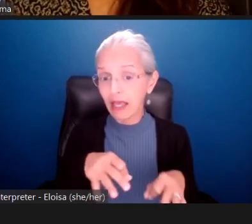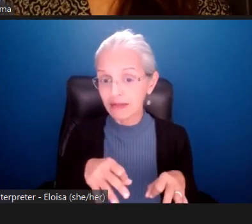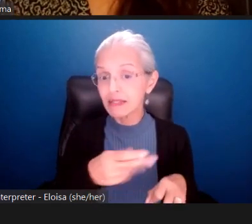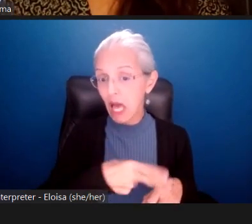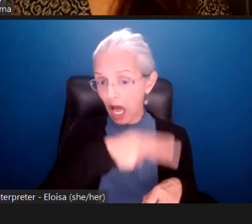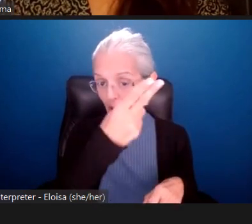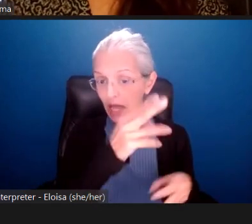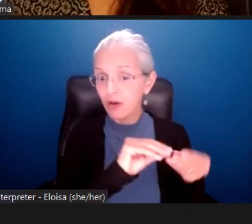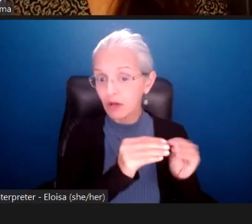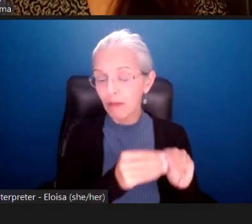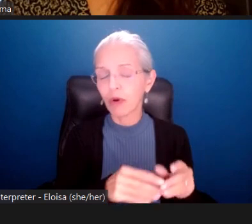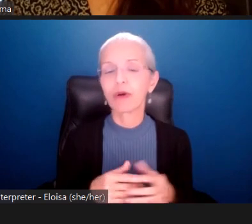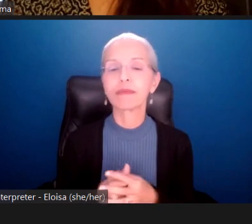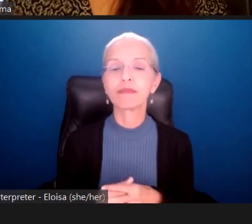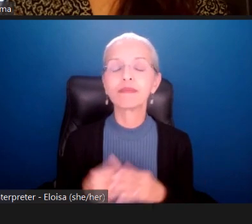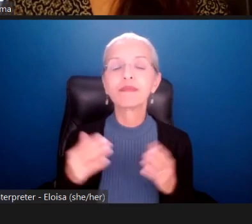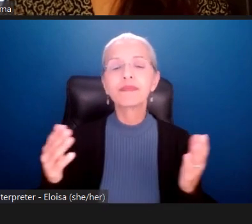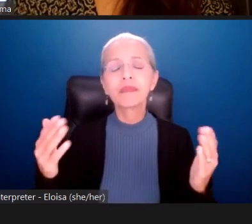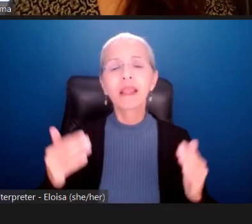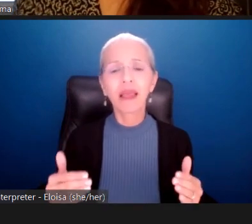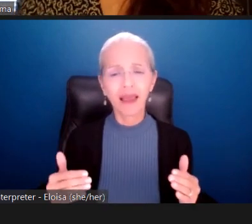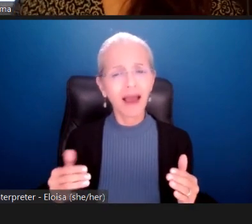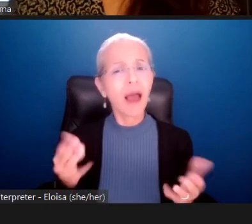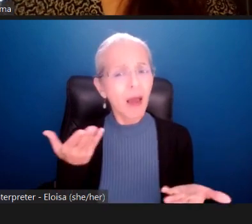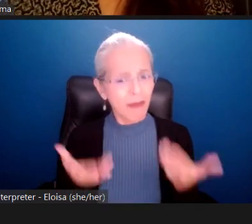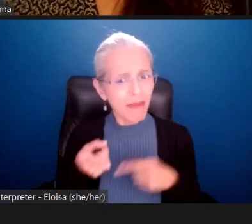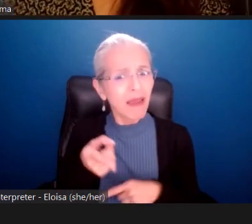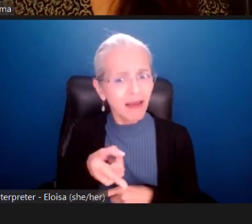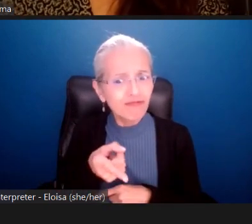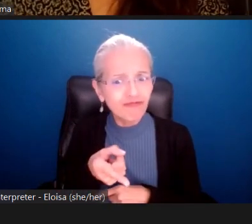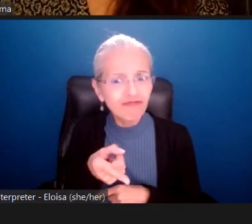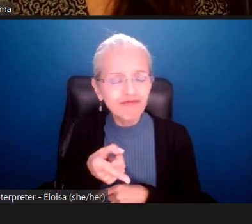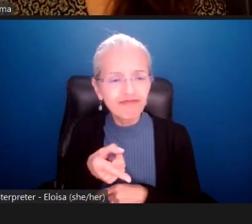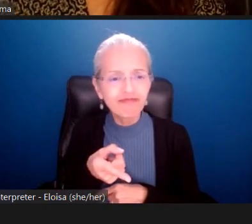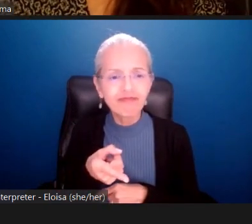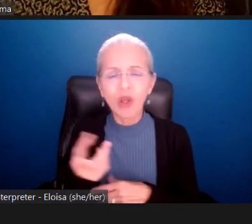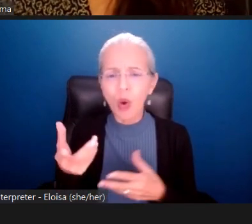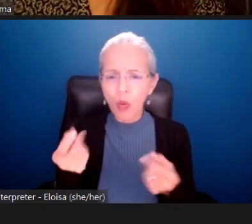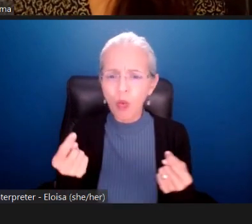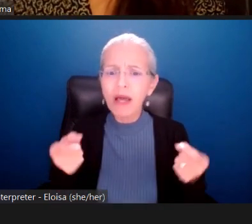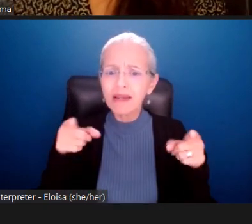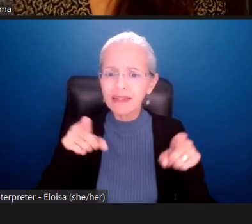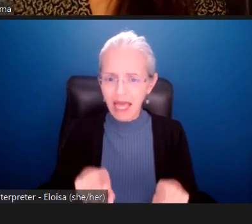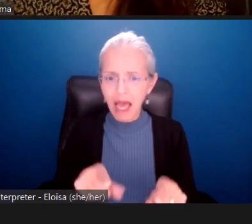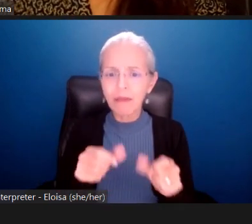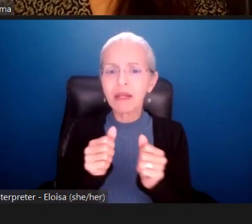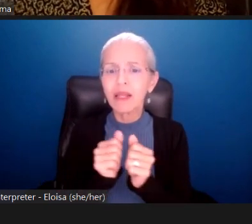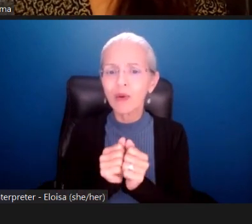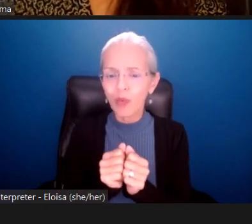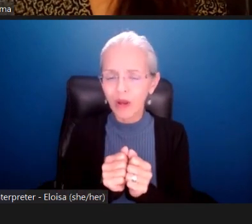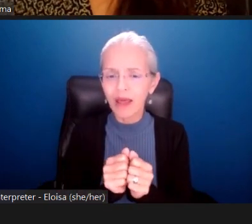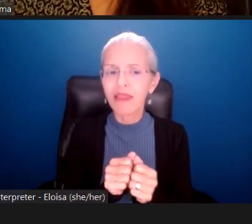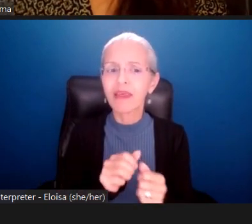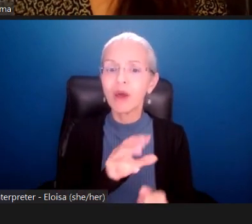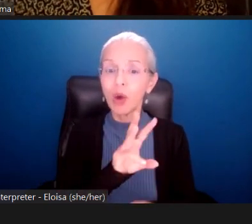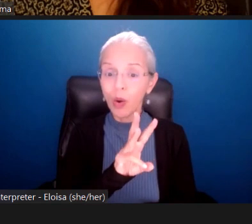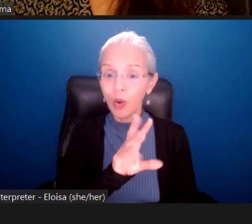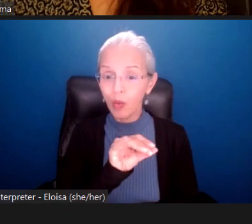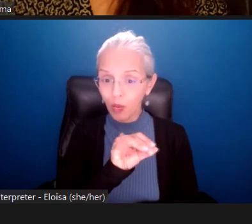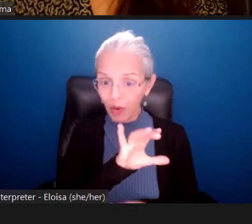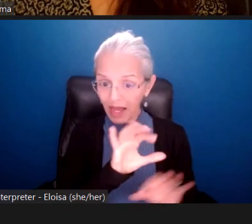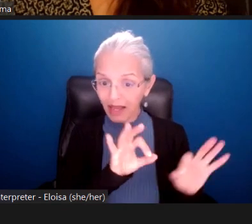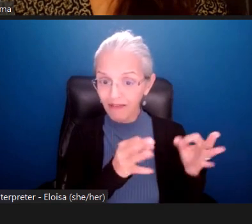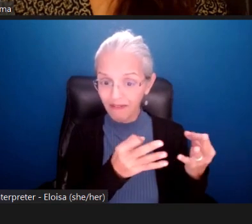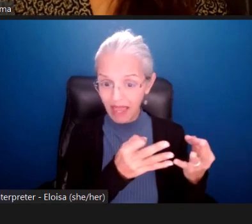follow-up. There's something here, isn't there, about what is happening with WIC